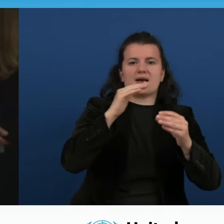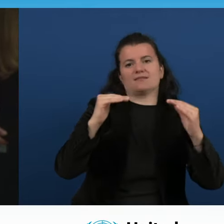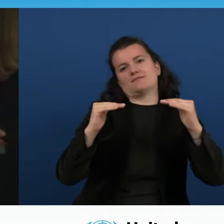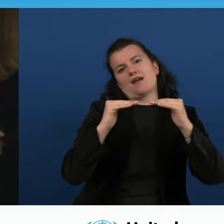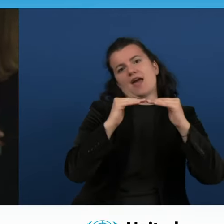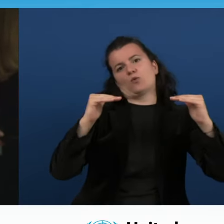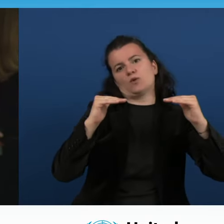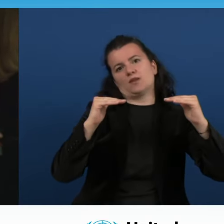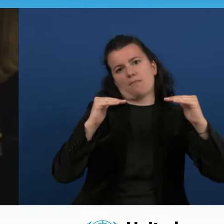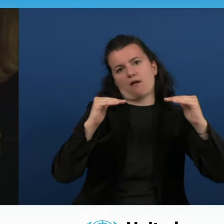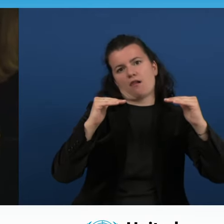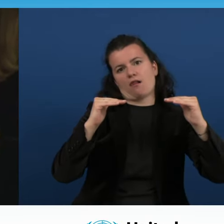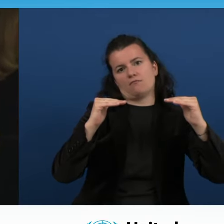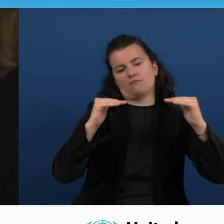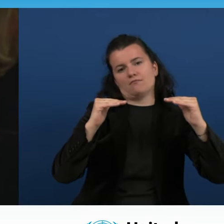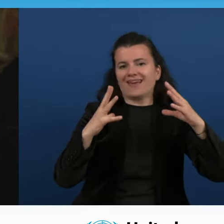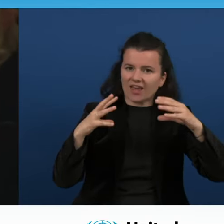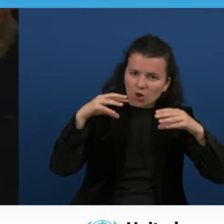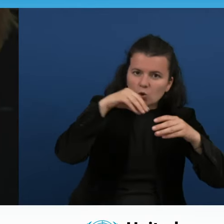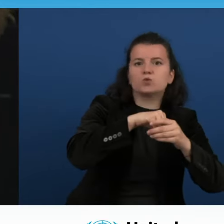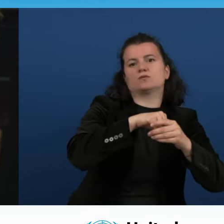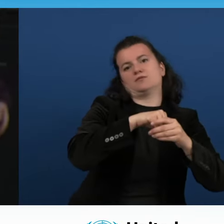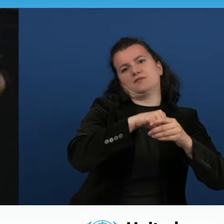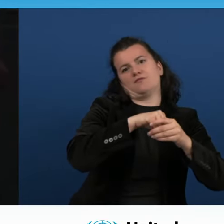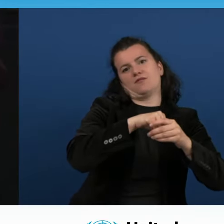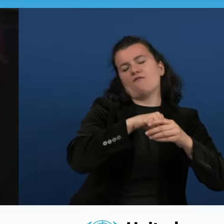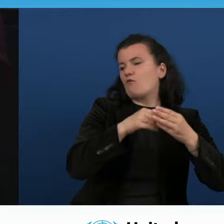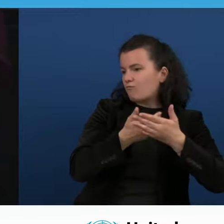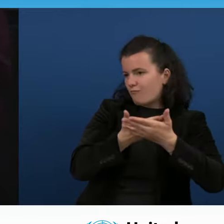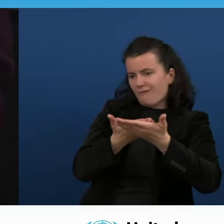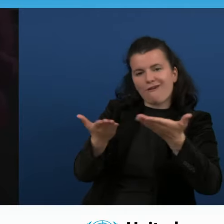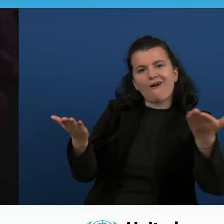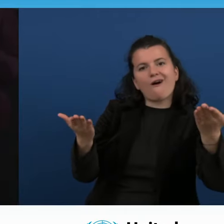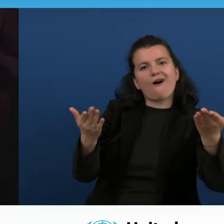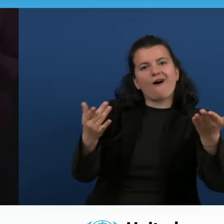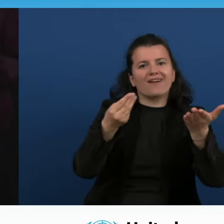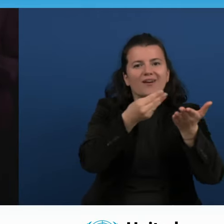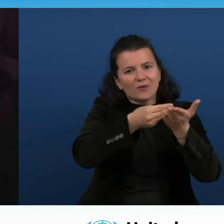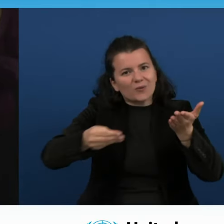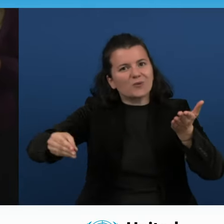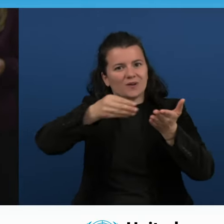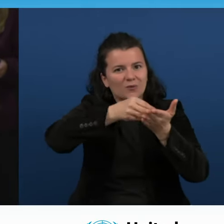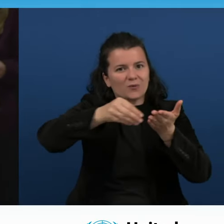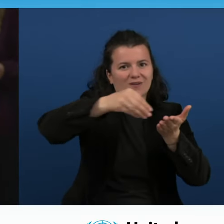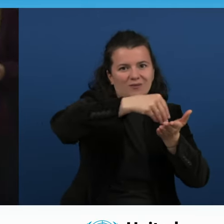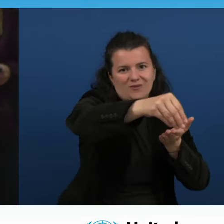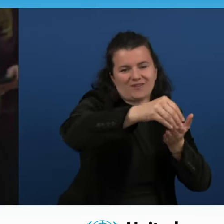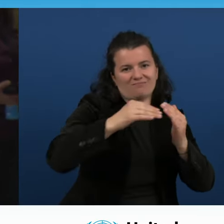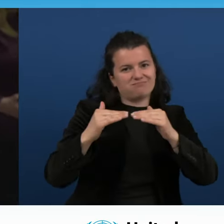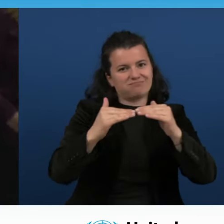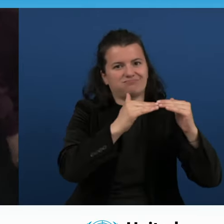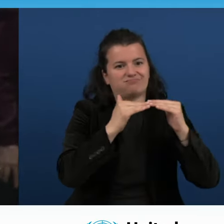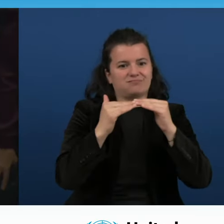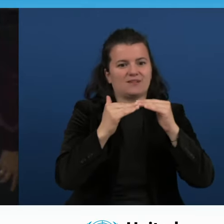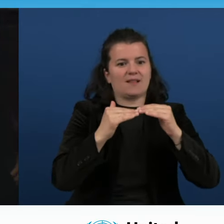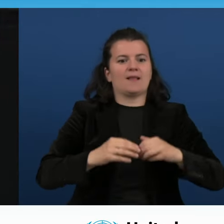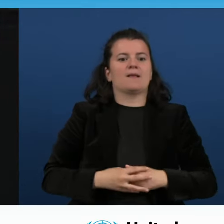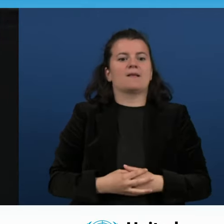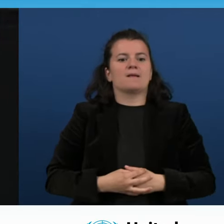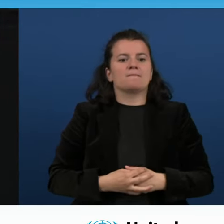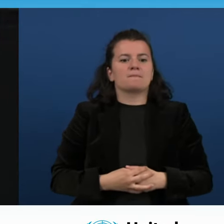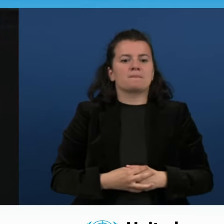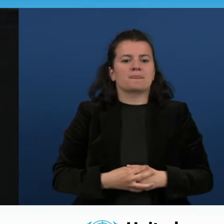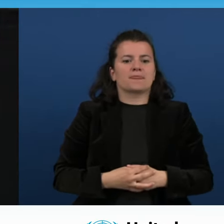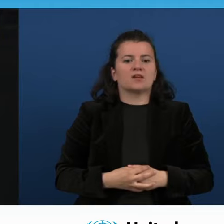At this moment, but through all of the work going forward into the Summit of the Future and